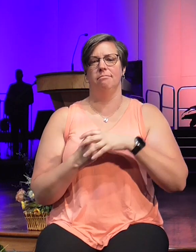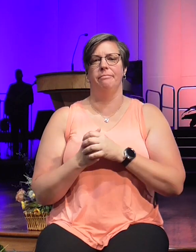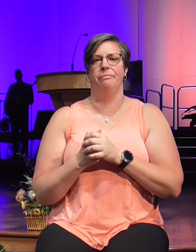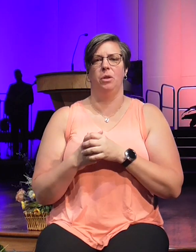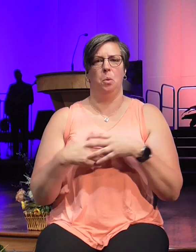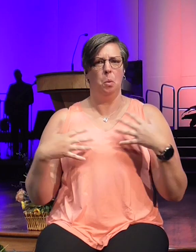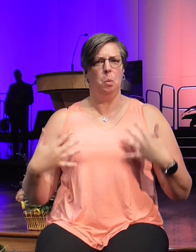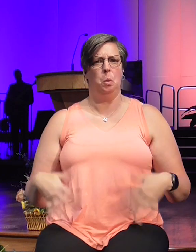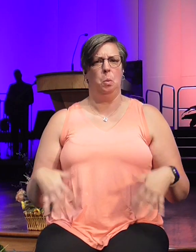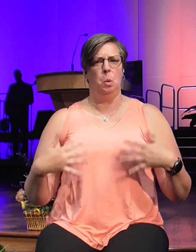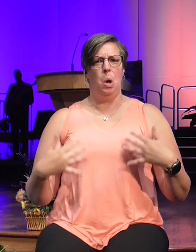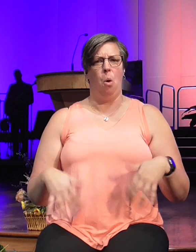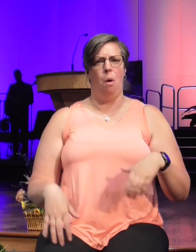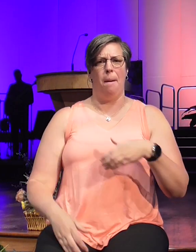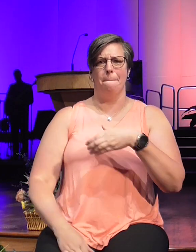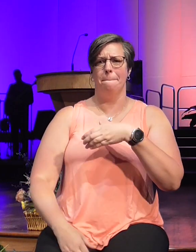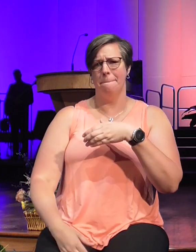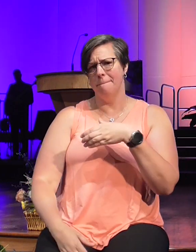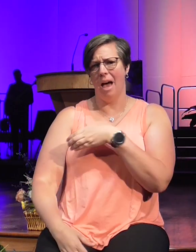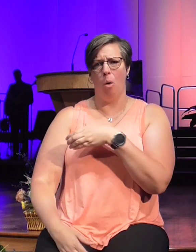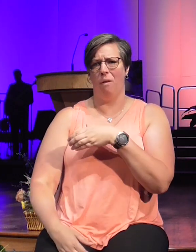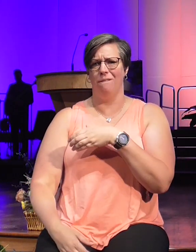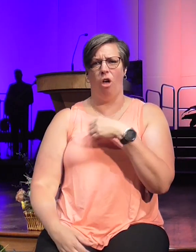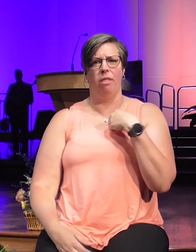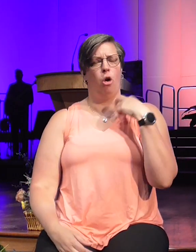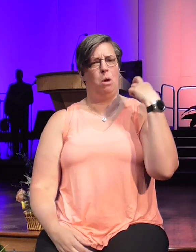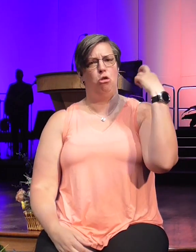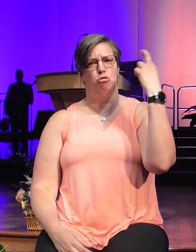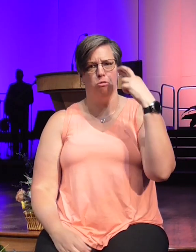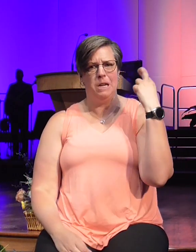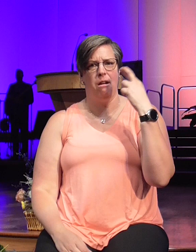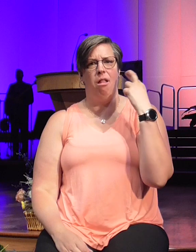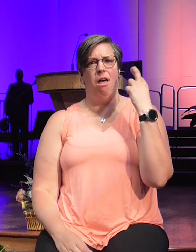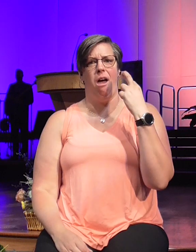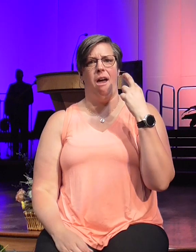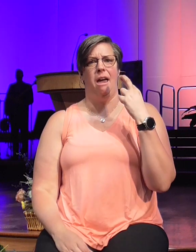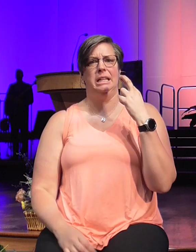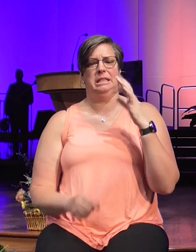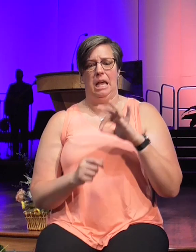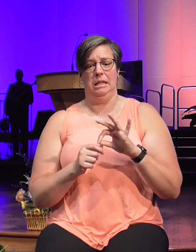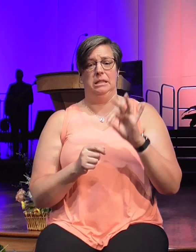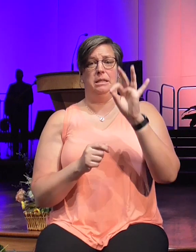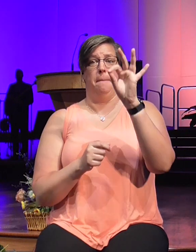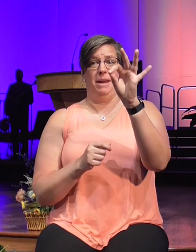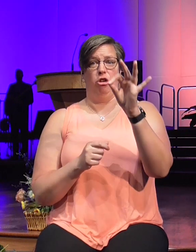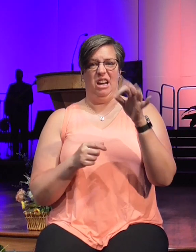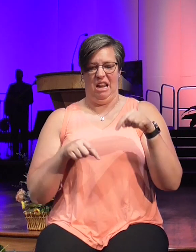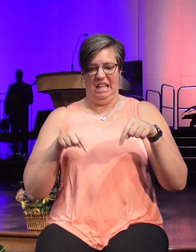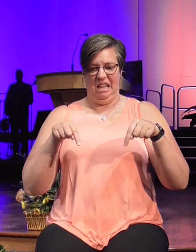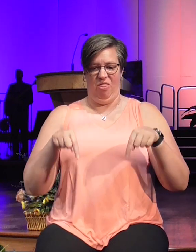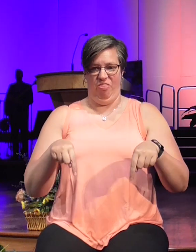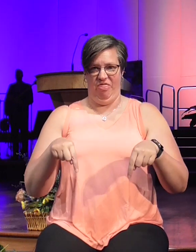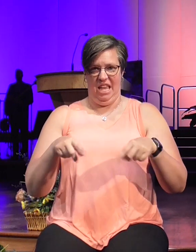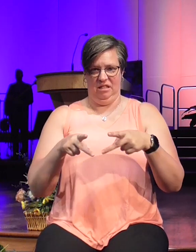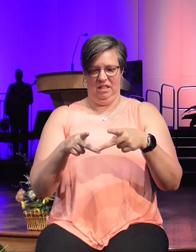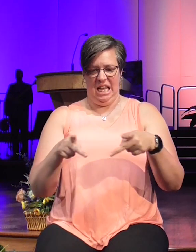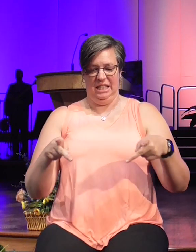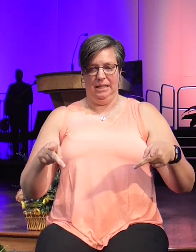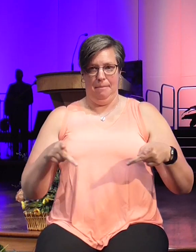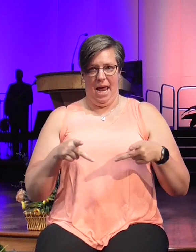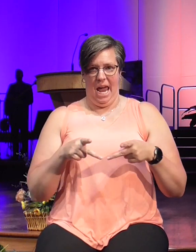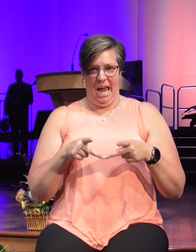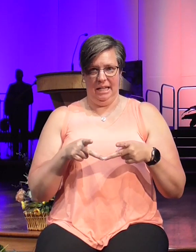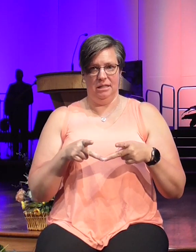What a powerful thing to realize that Spirit is not only in this space, but Spirit is